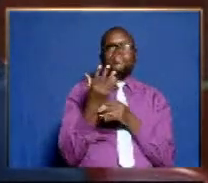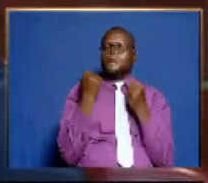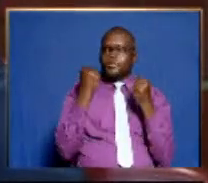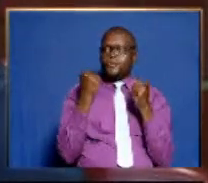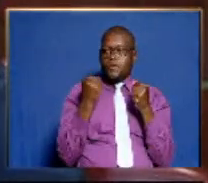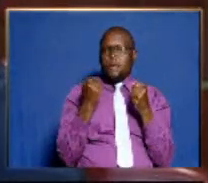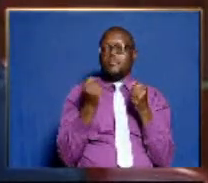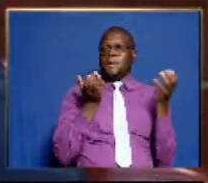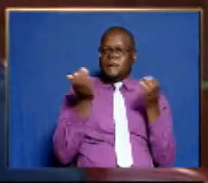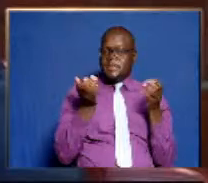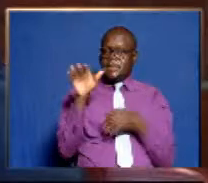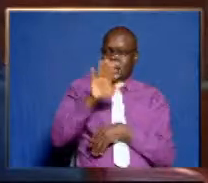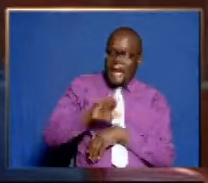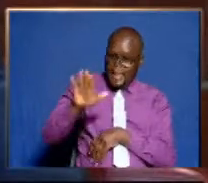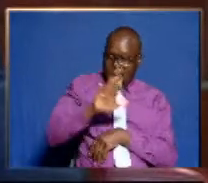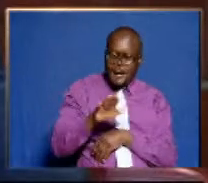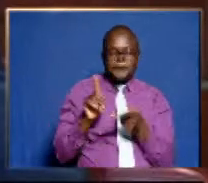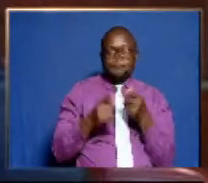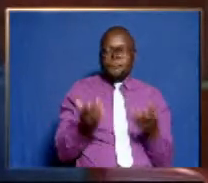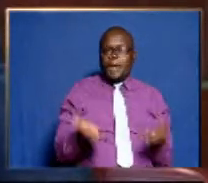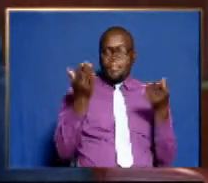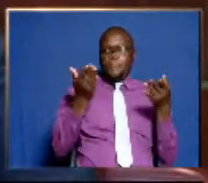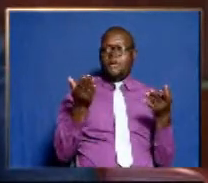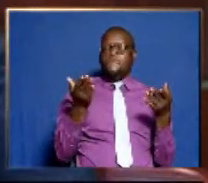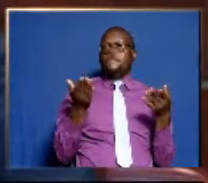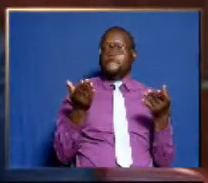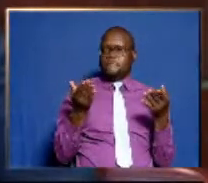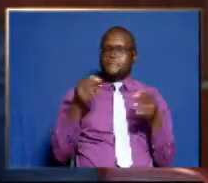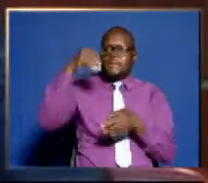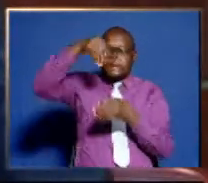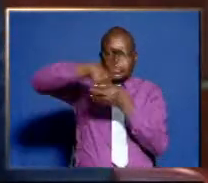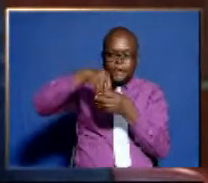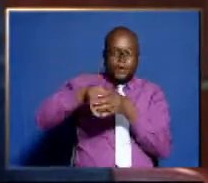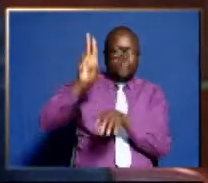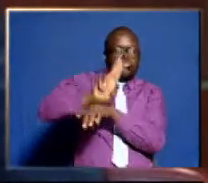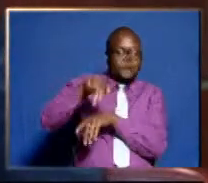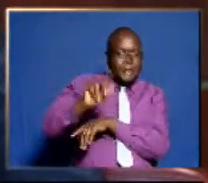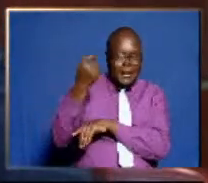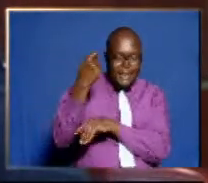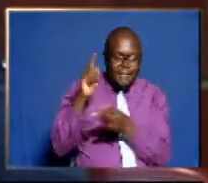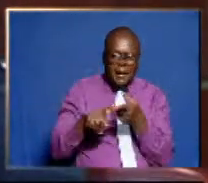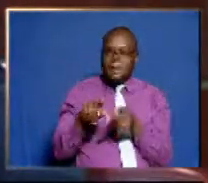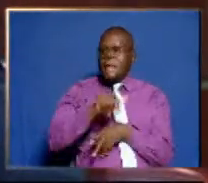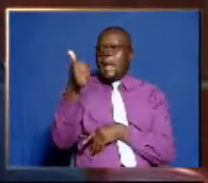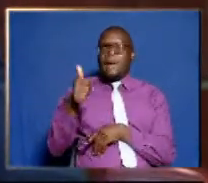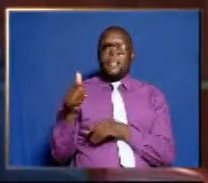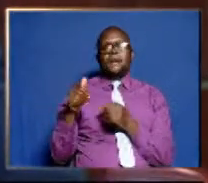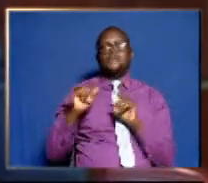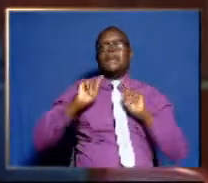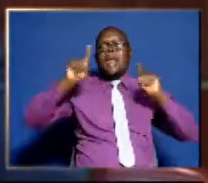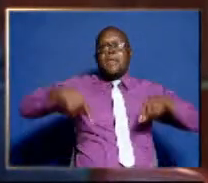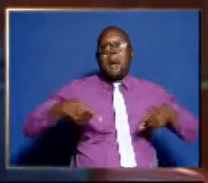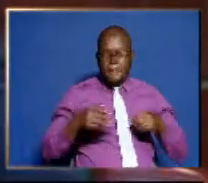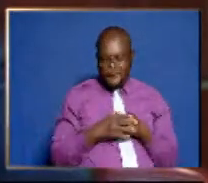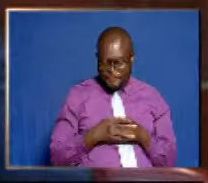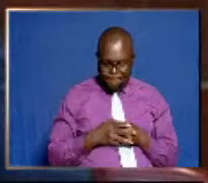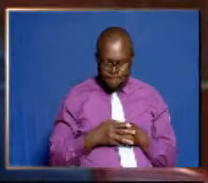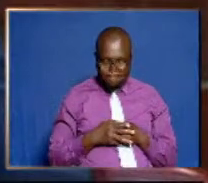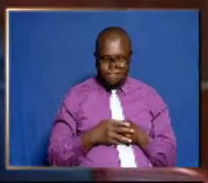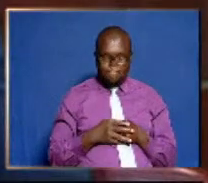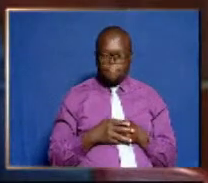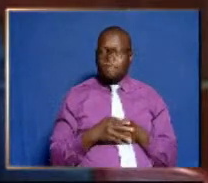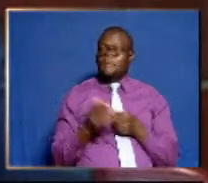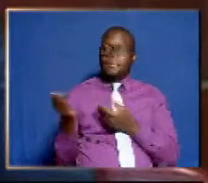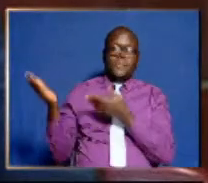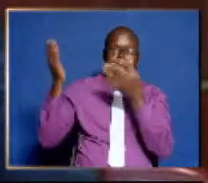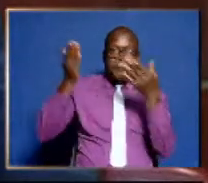macroeconomic environment, improved domestic consumption, and improved external demands. Further,